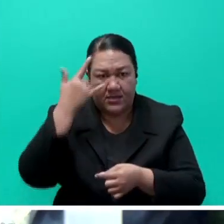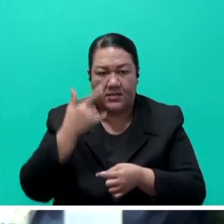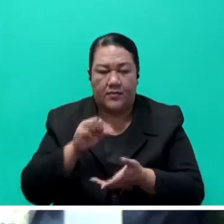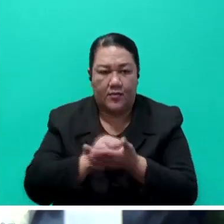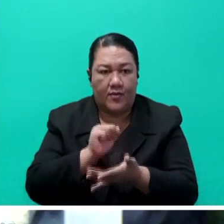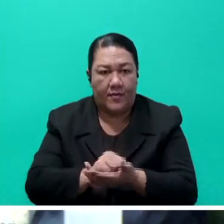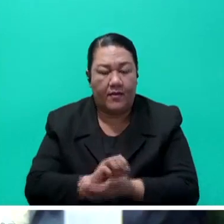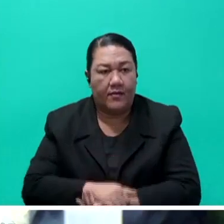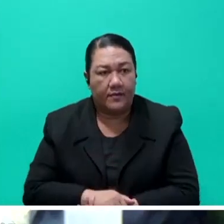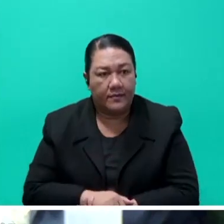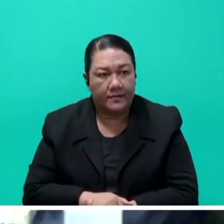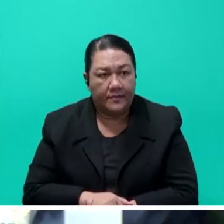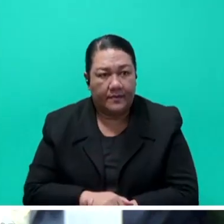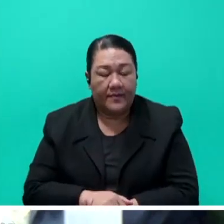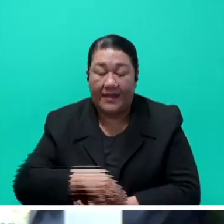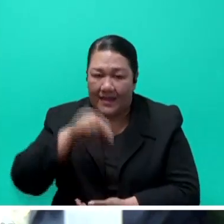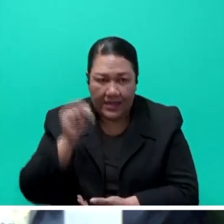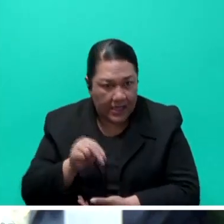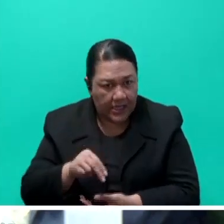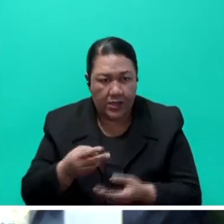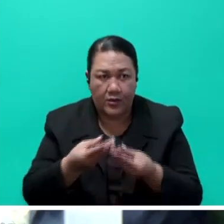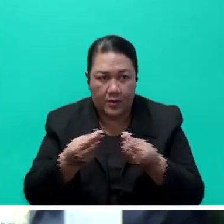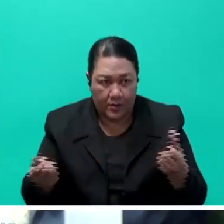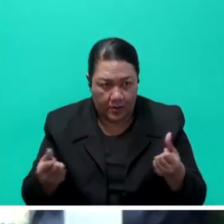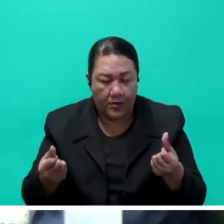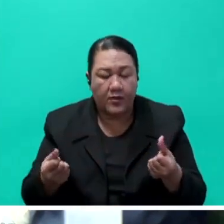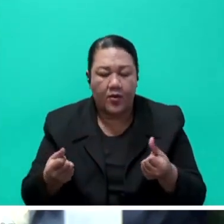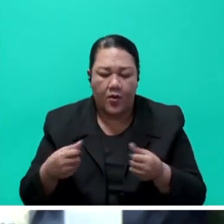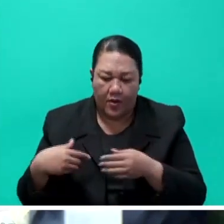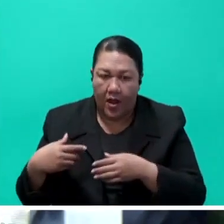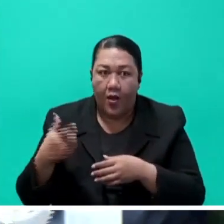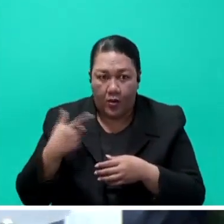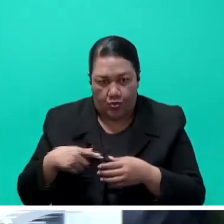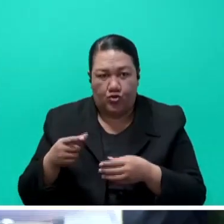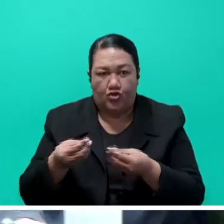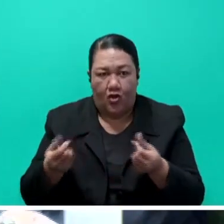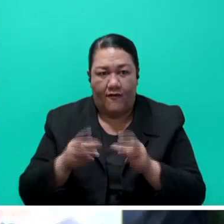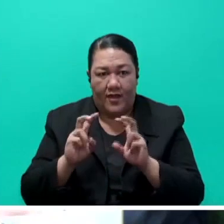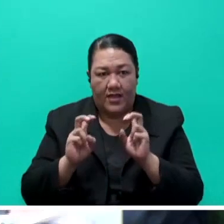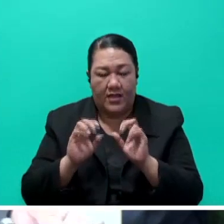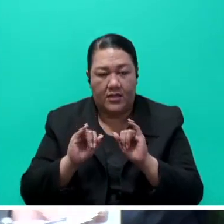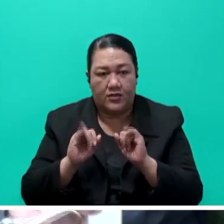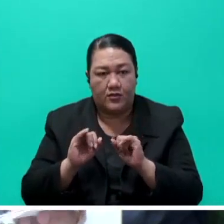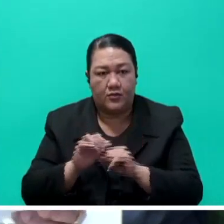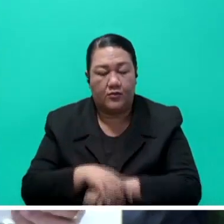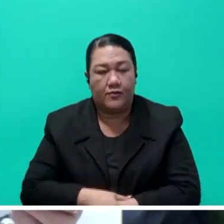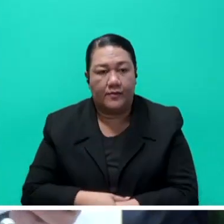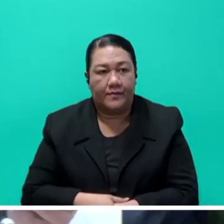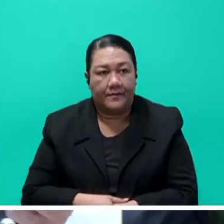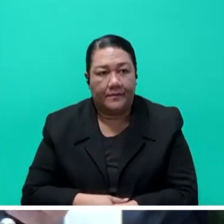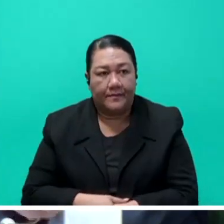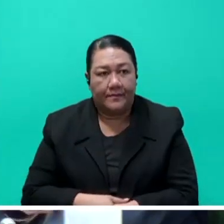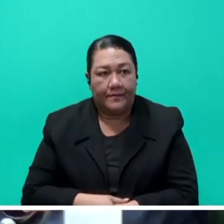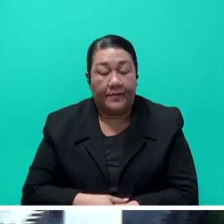needs should be addressed on the ongoing breakdown problems. Mr. Speaker, it is